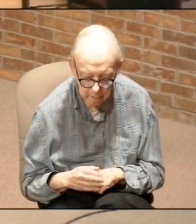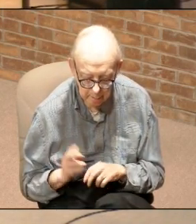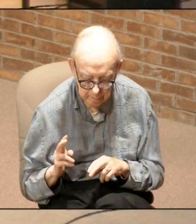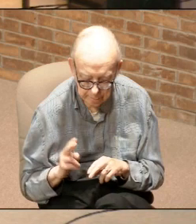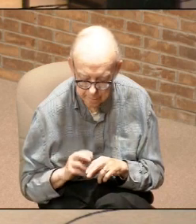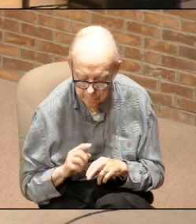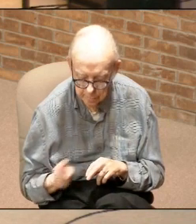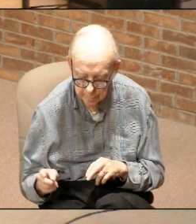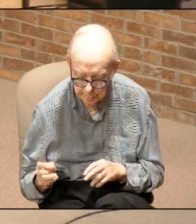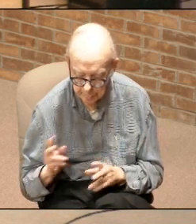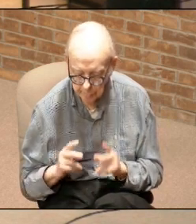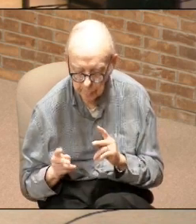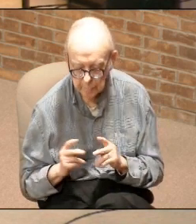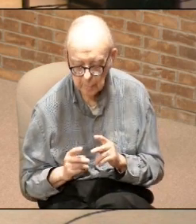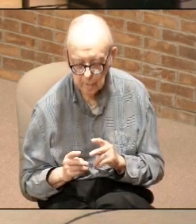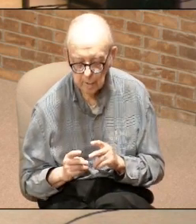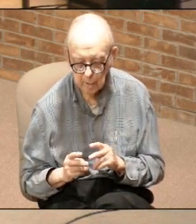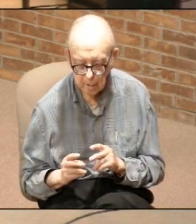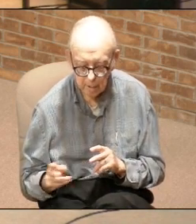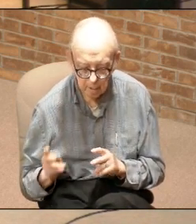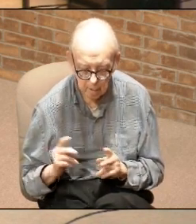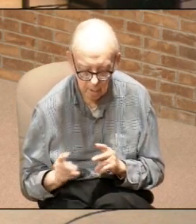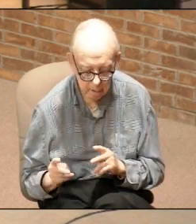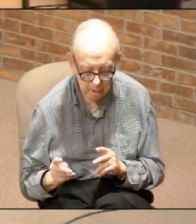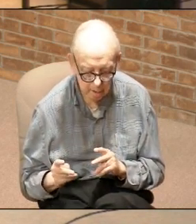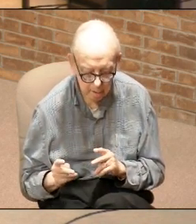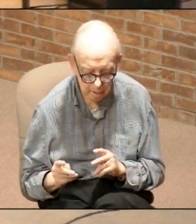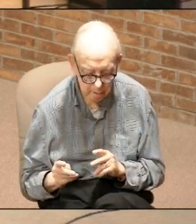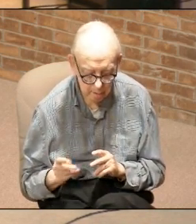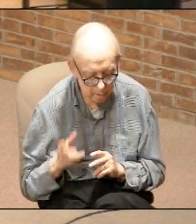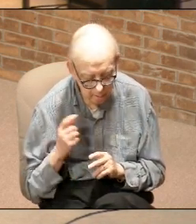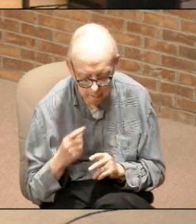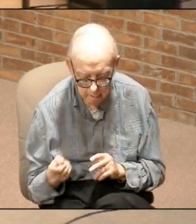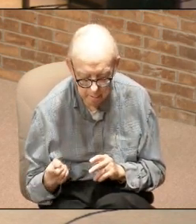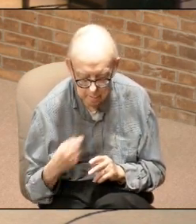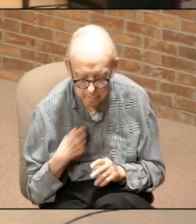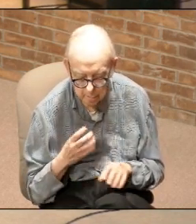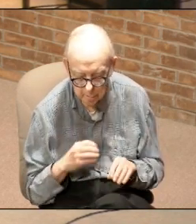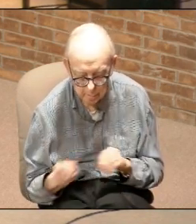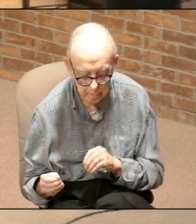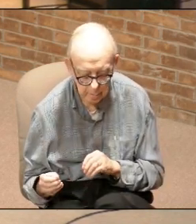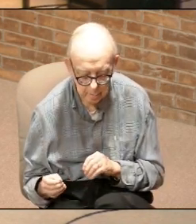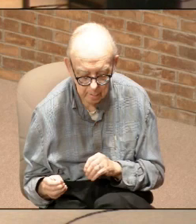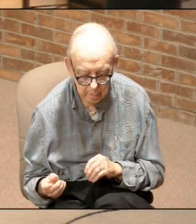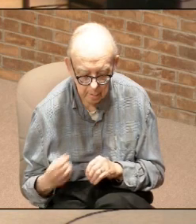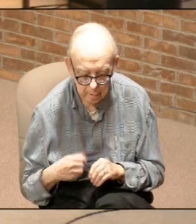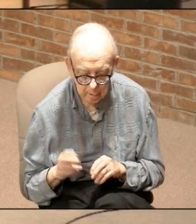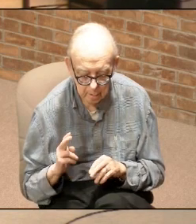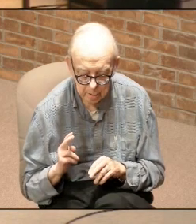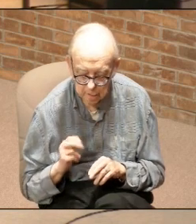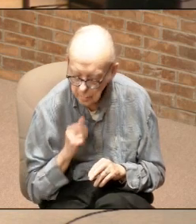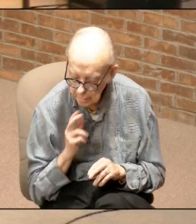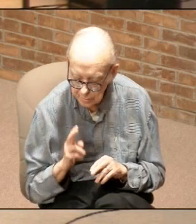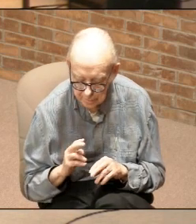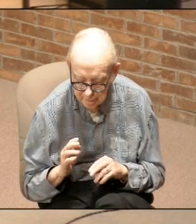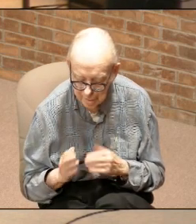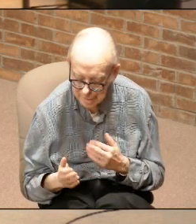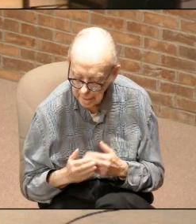next to them and they were overheard saying we're moving we're leaving we're not going to sit next to her